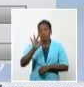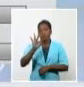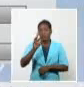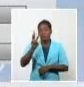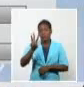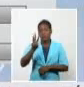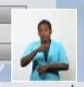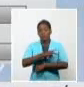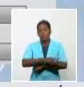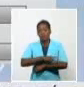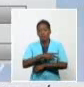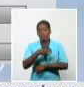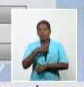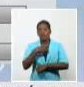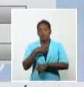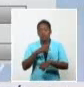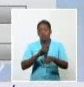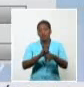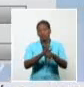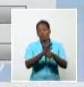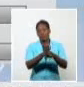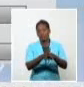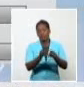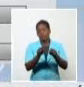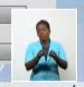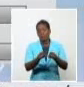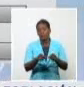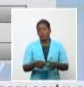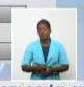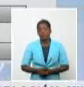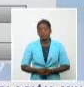3,130,800 confirmed cases. In just one day,